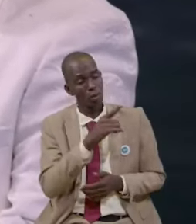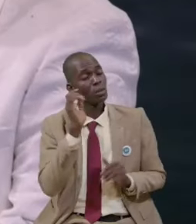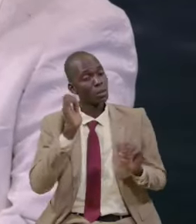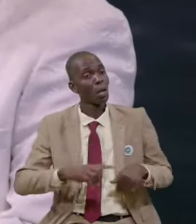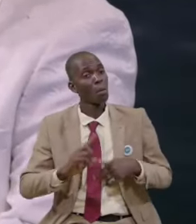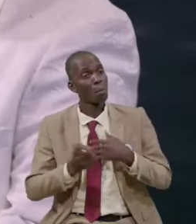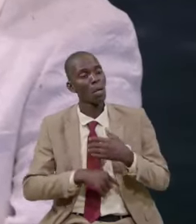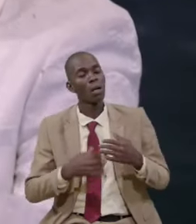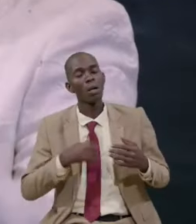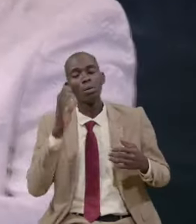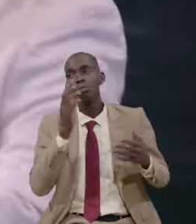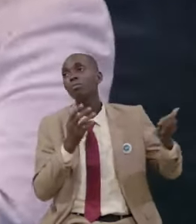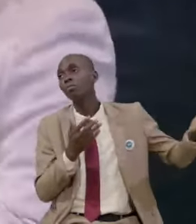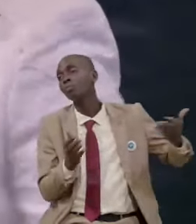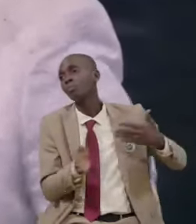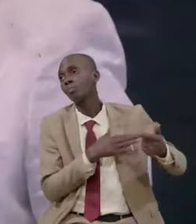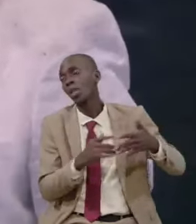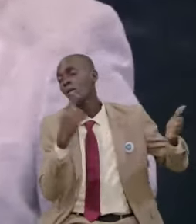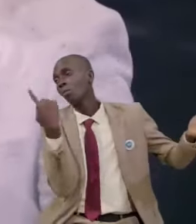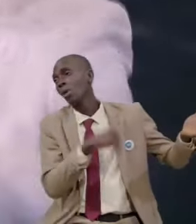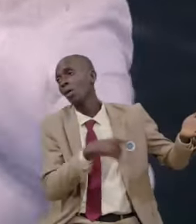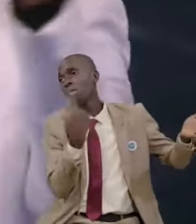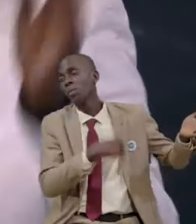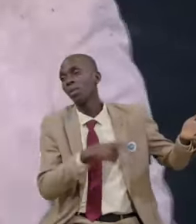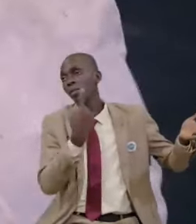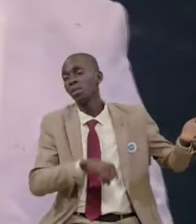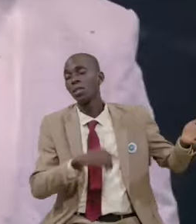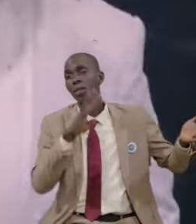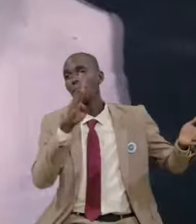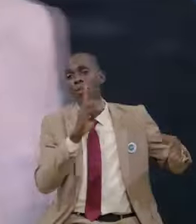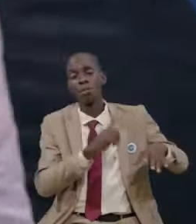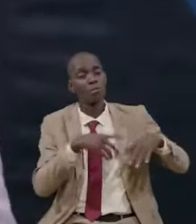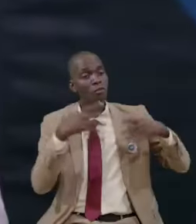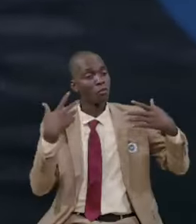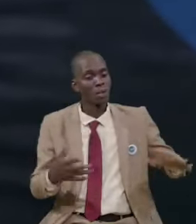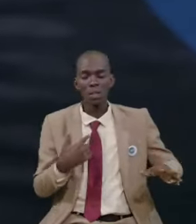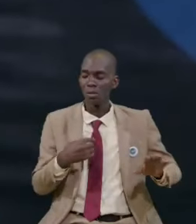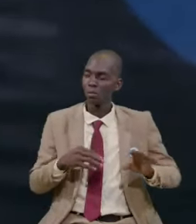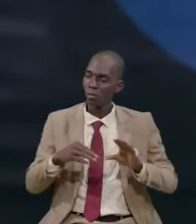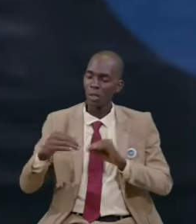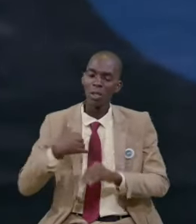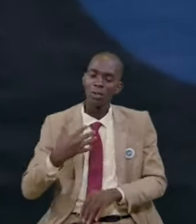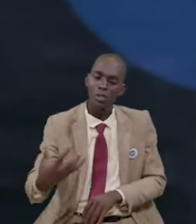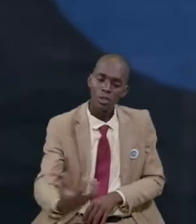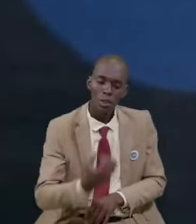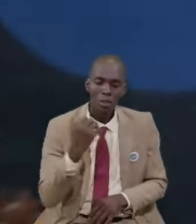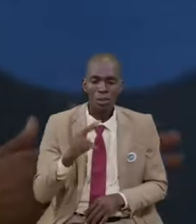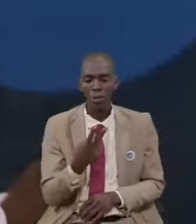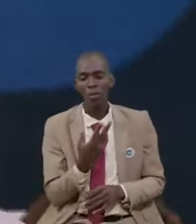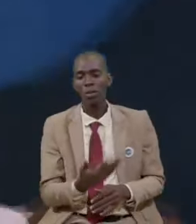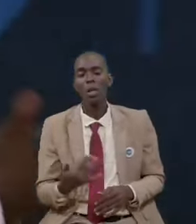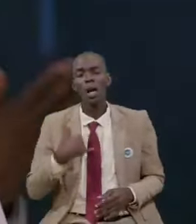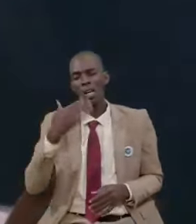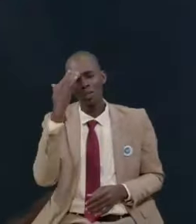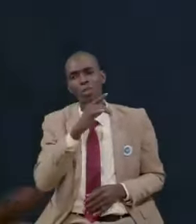it. 1, 2, 3, 4. I do like that. I go my way. I take the second. I knew it was going to be punishment. And yet,